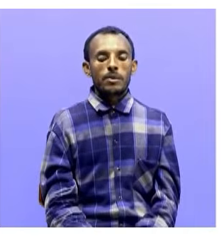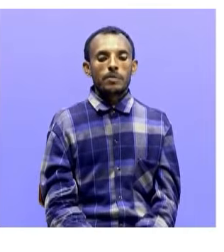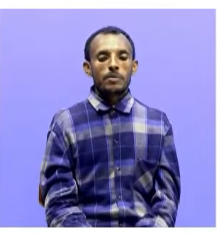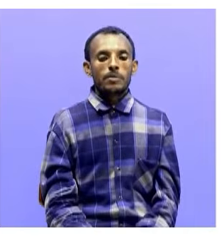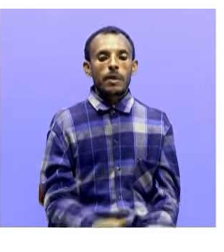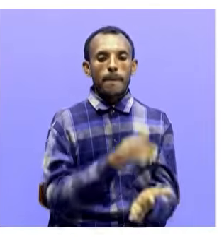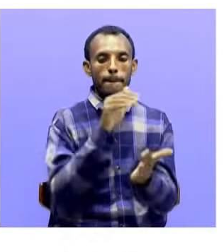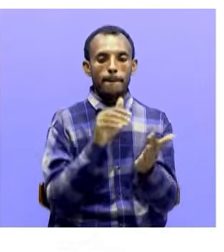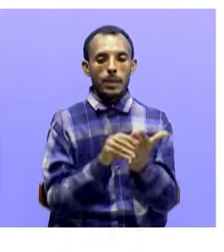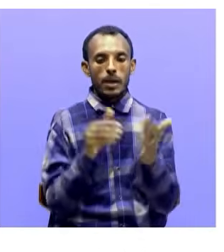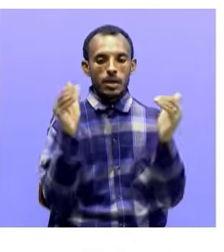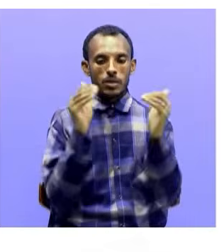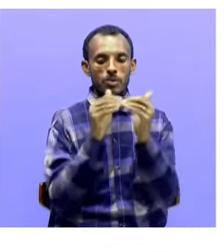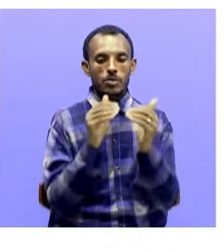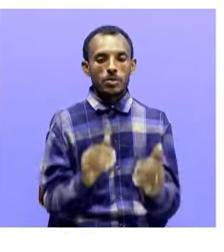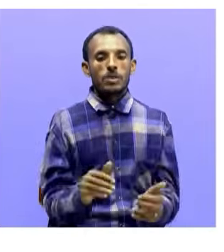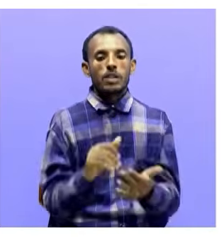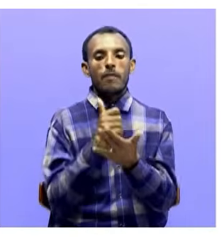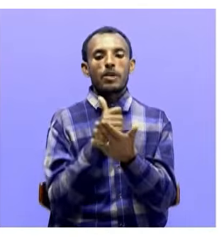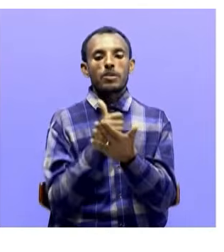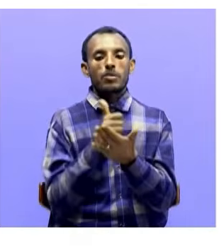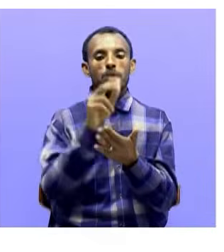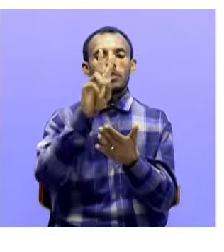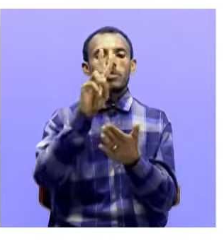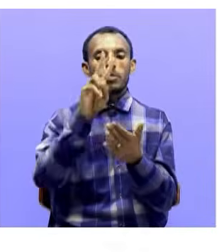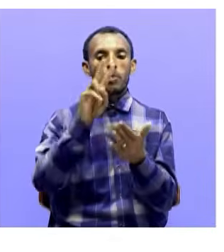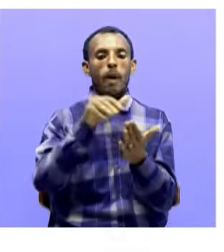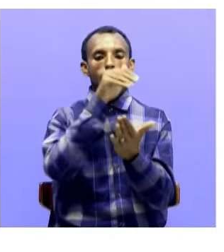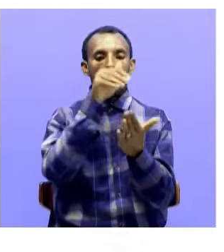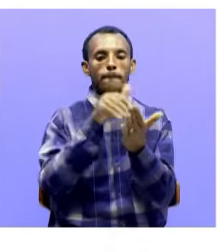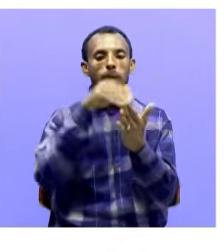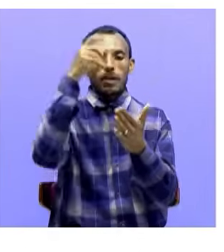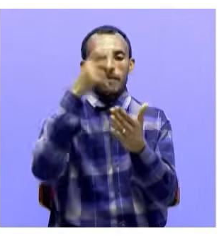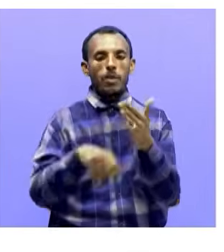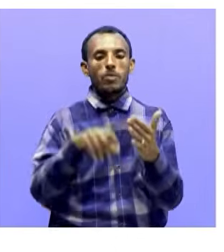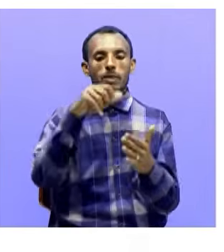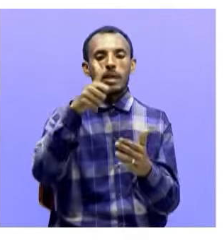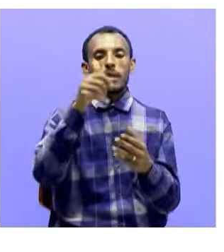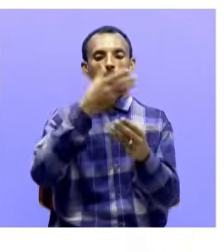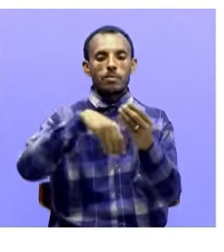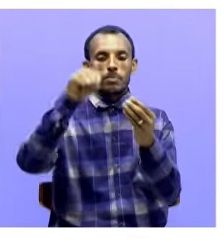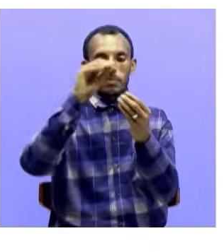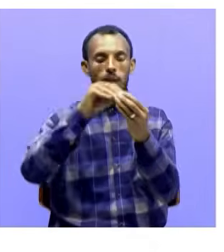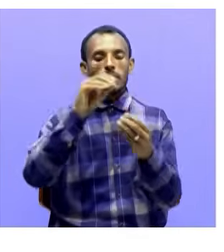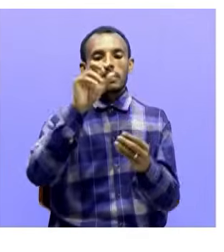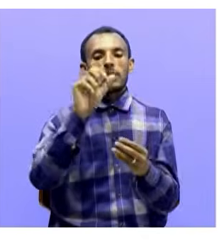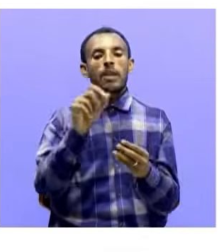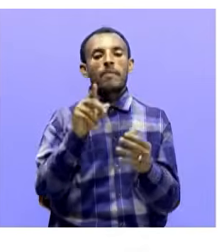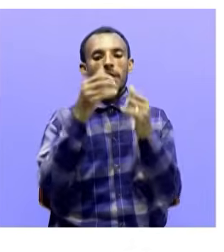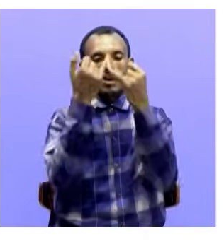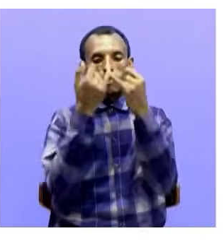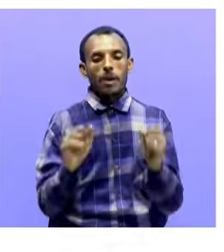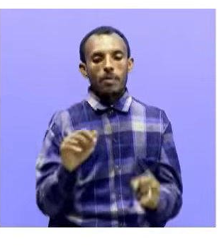the median will be equal to the average of the 2 middle values. It is 10 plus 11 divided by